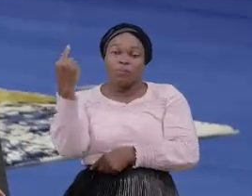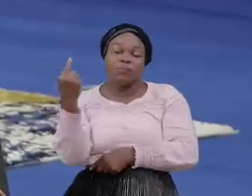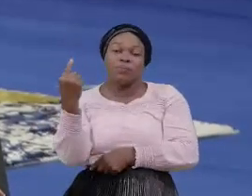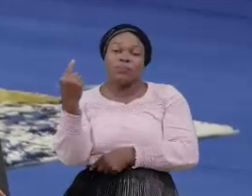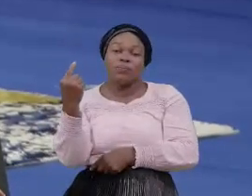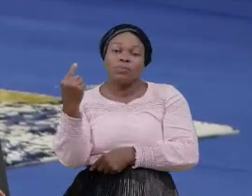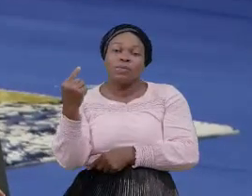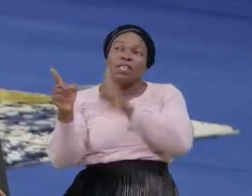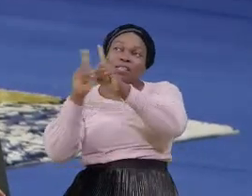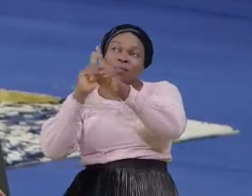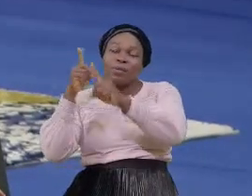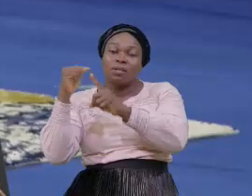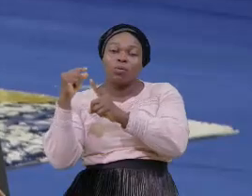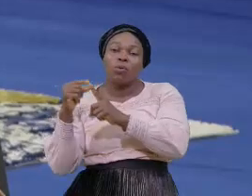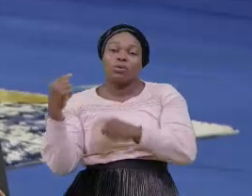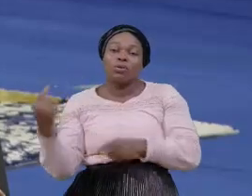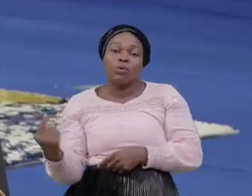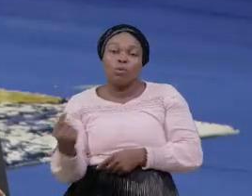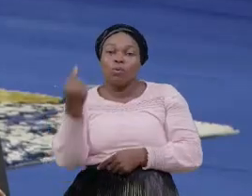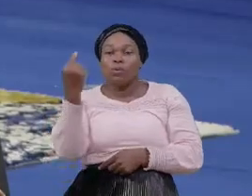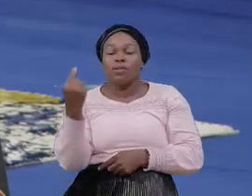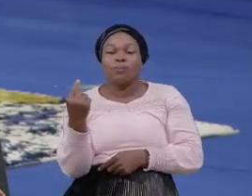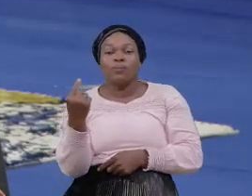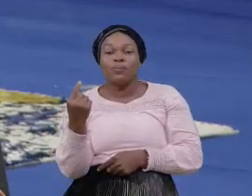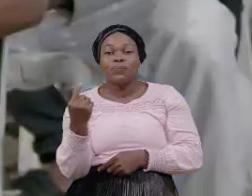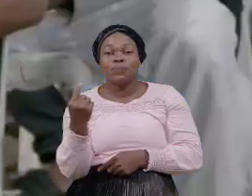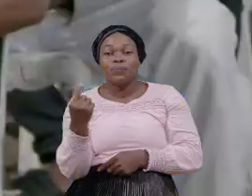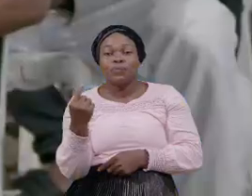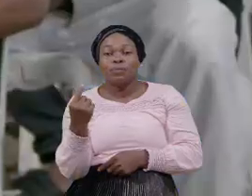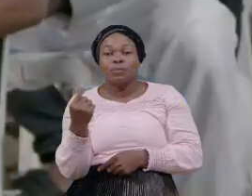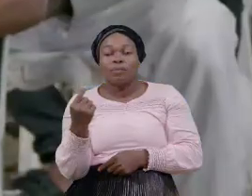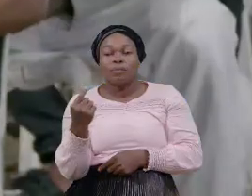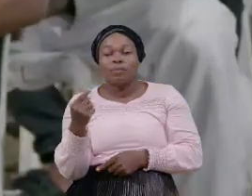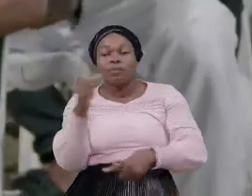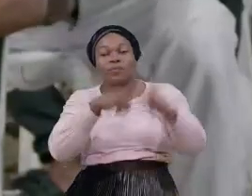Speak the word only. Say that.